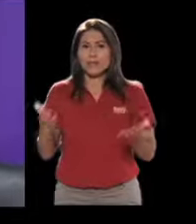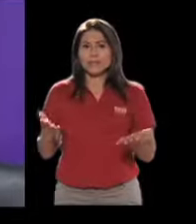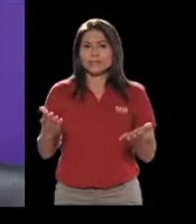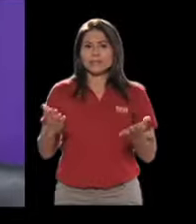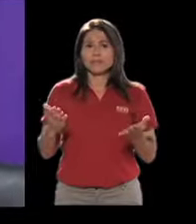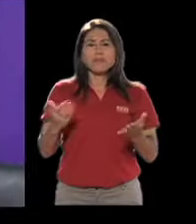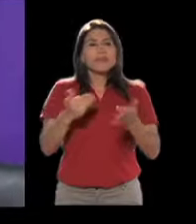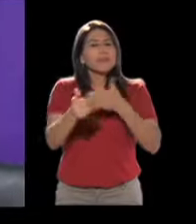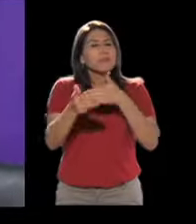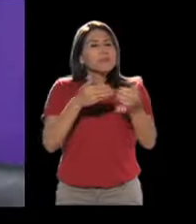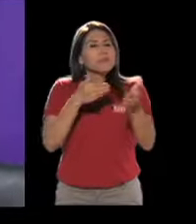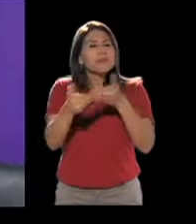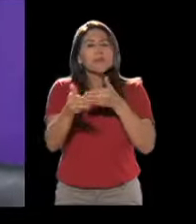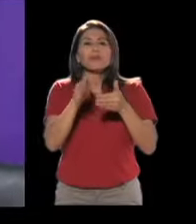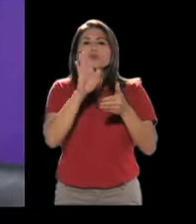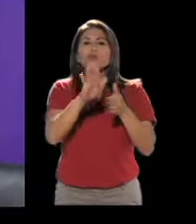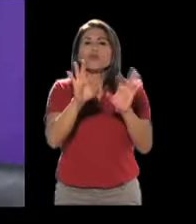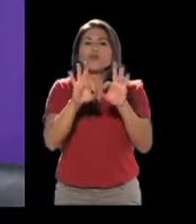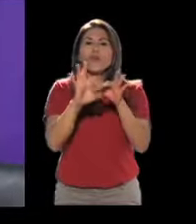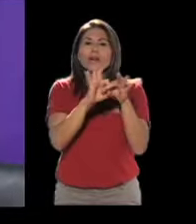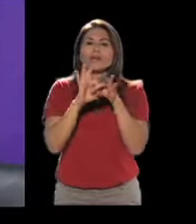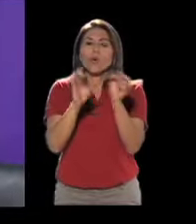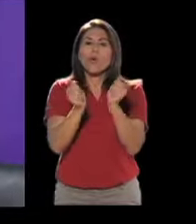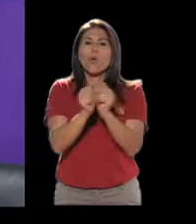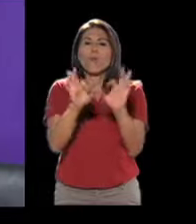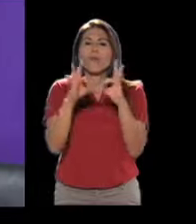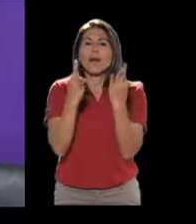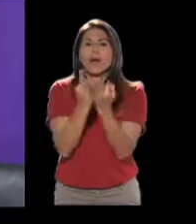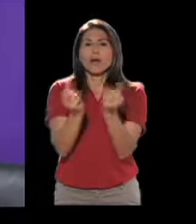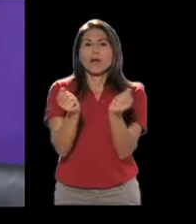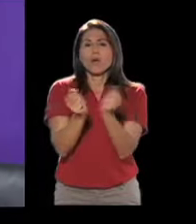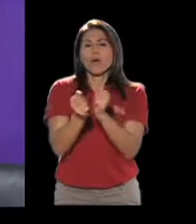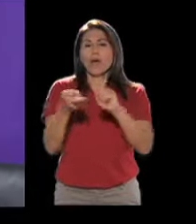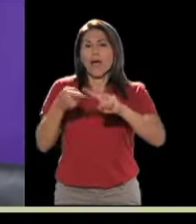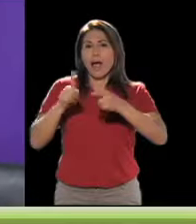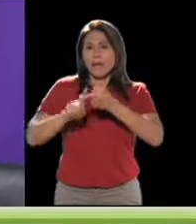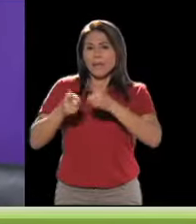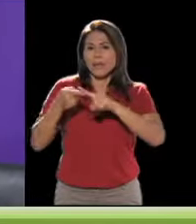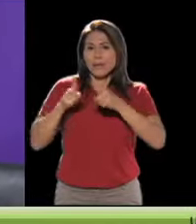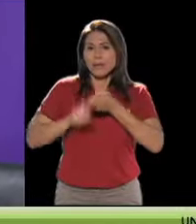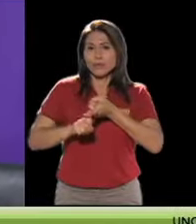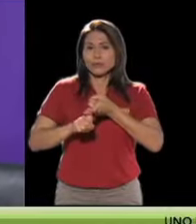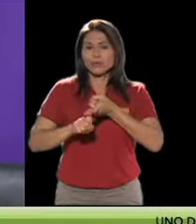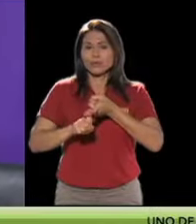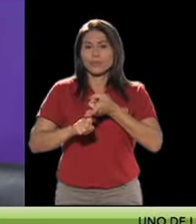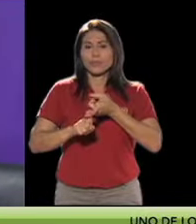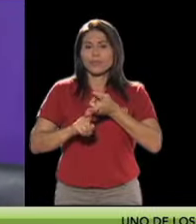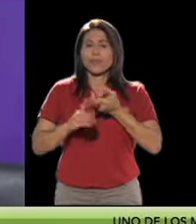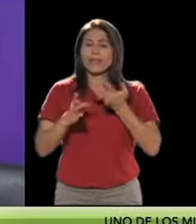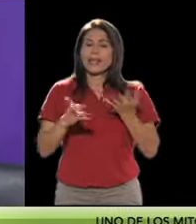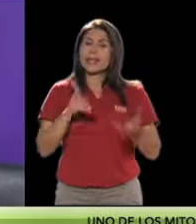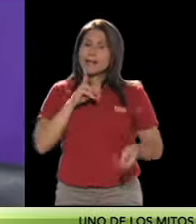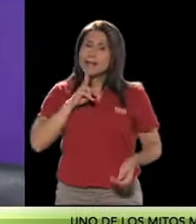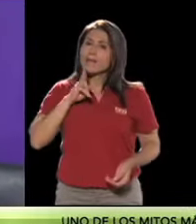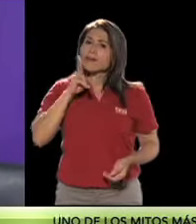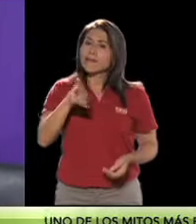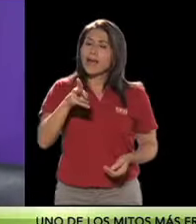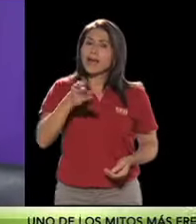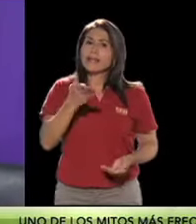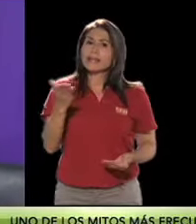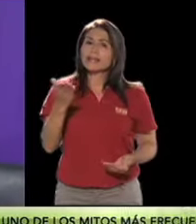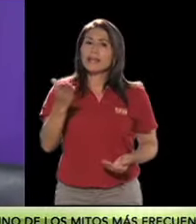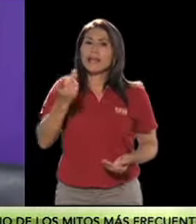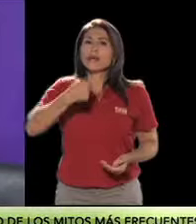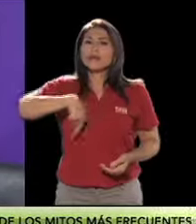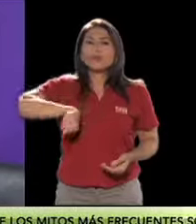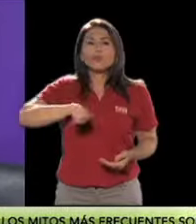su relación families con la or familia friends. o amigos. And the truth is, Y la verdad we es tend to feel que